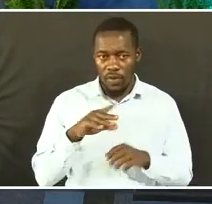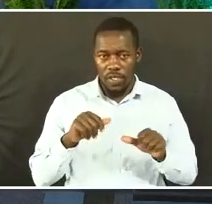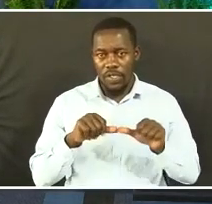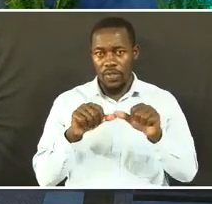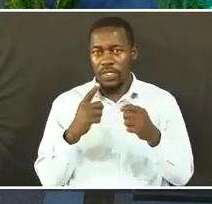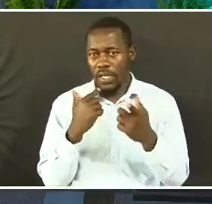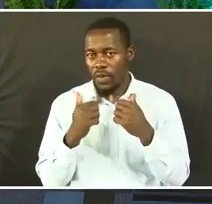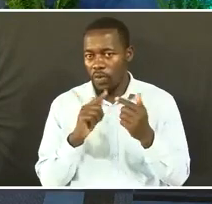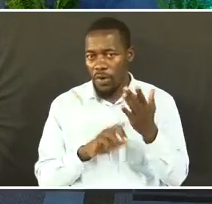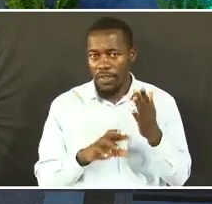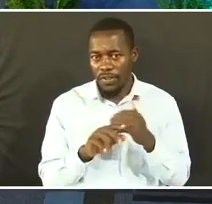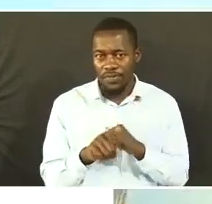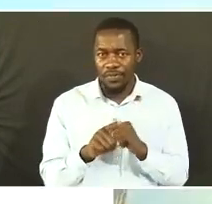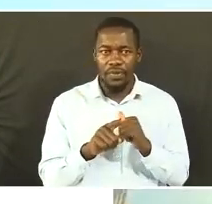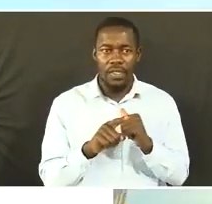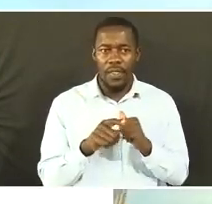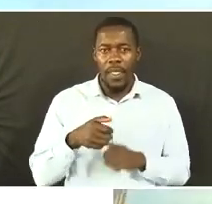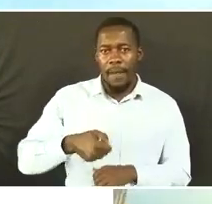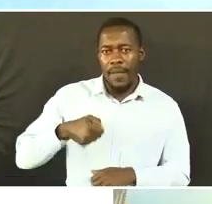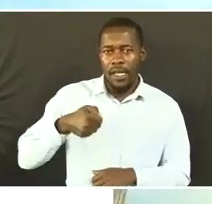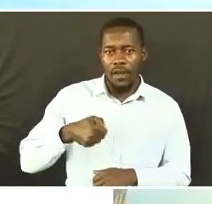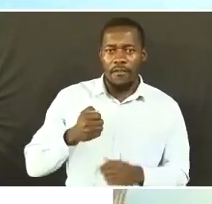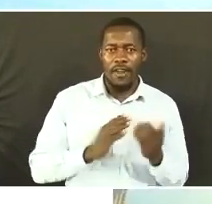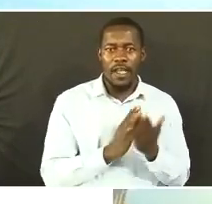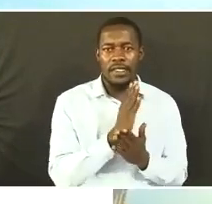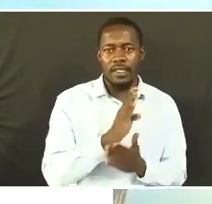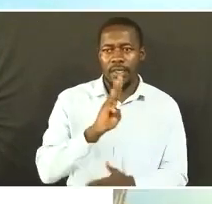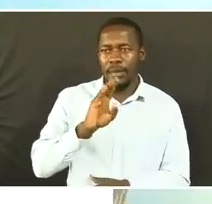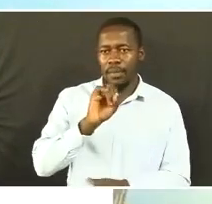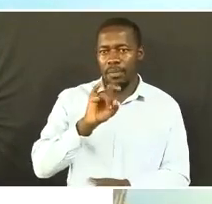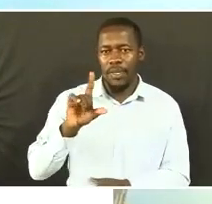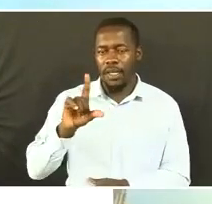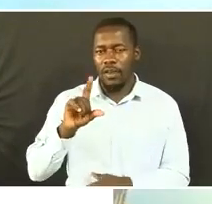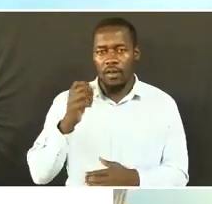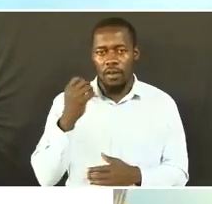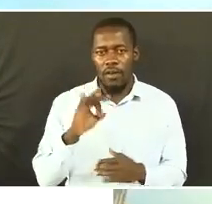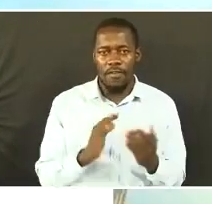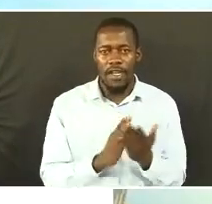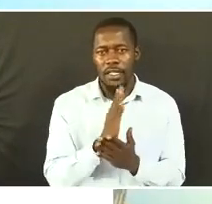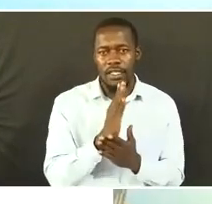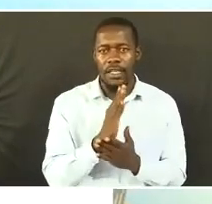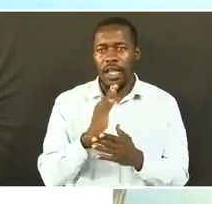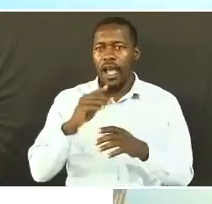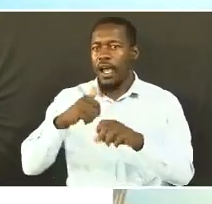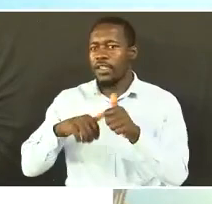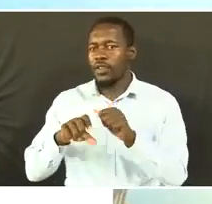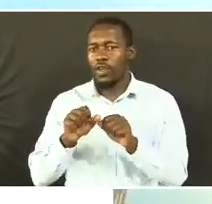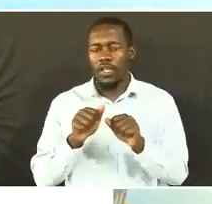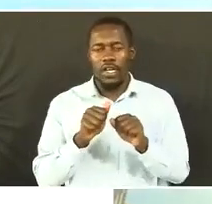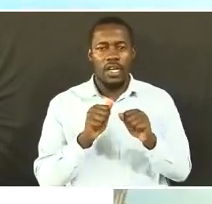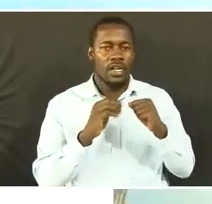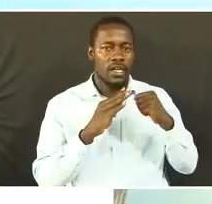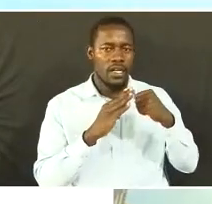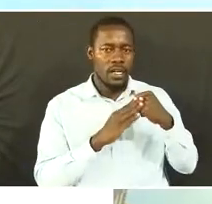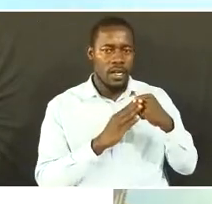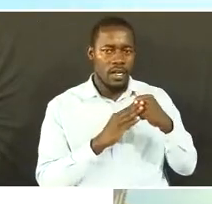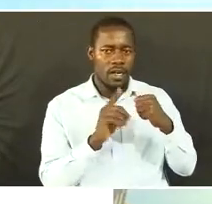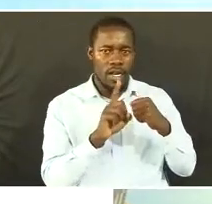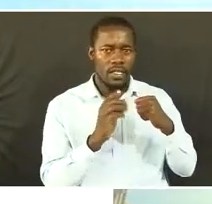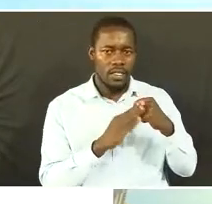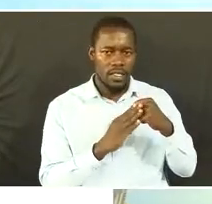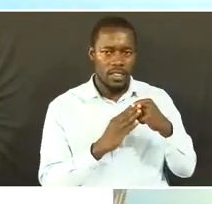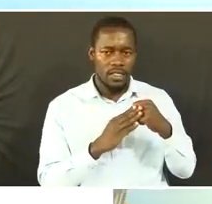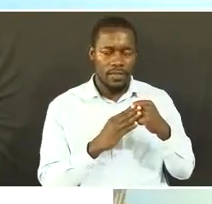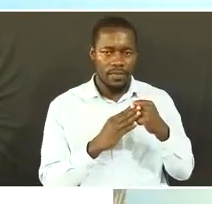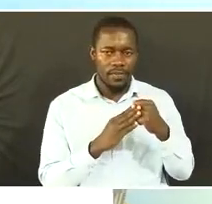and says in the Bill of Rights, says at Article 19, that the Bill of Rights is an